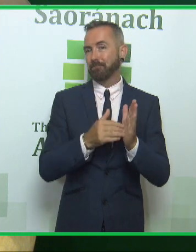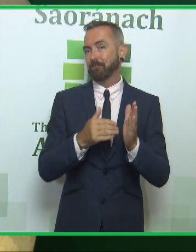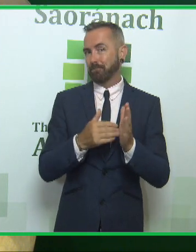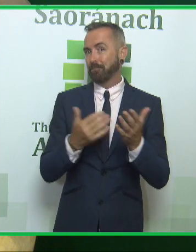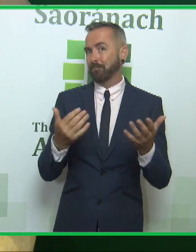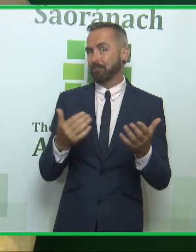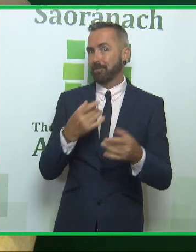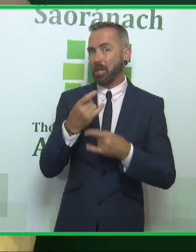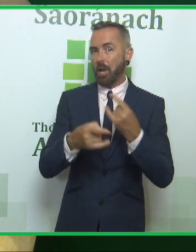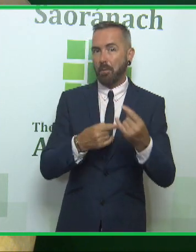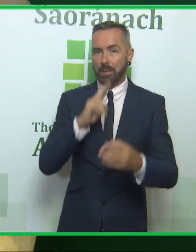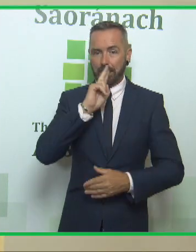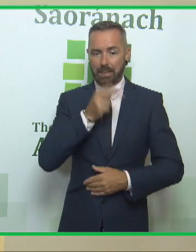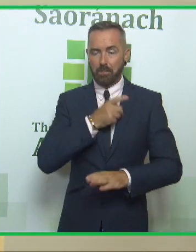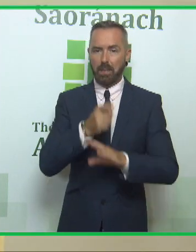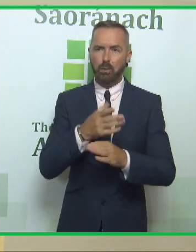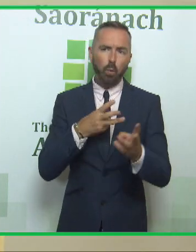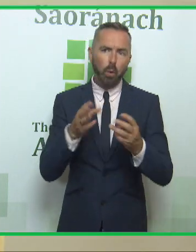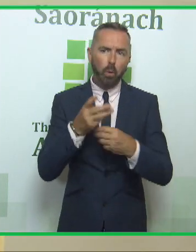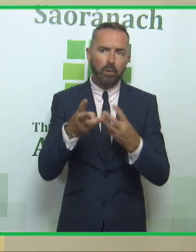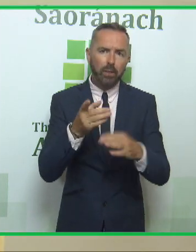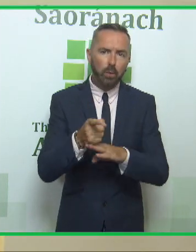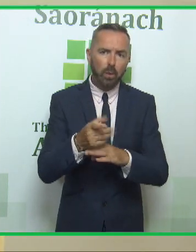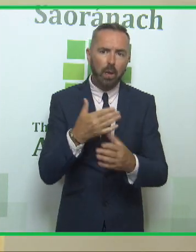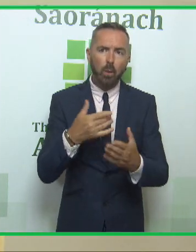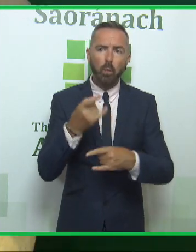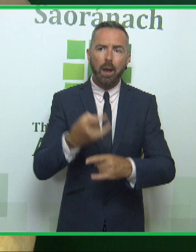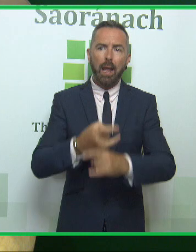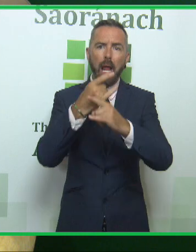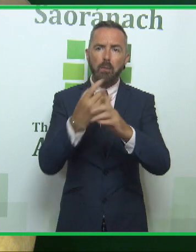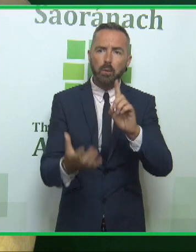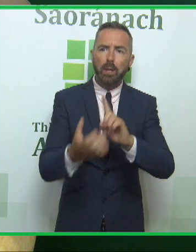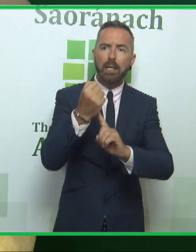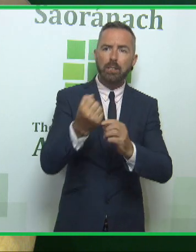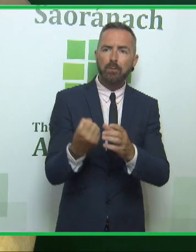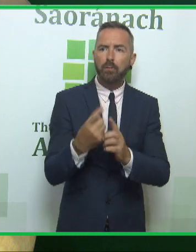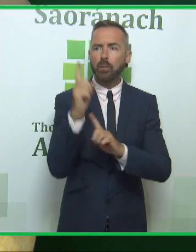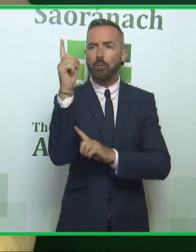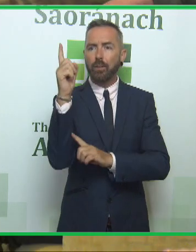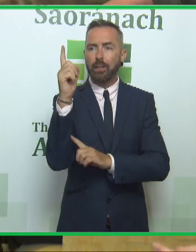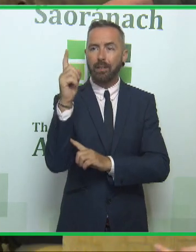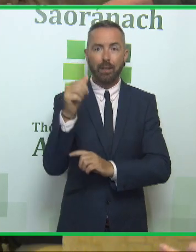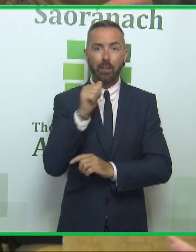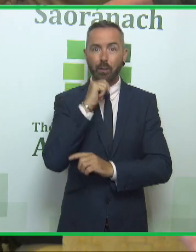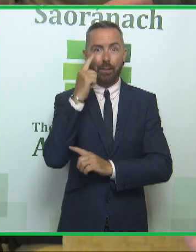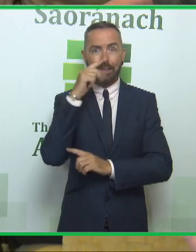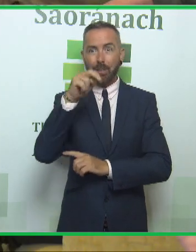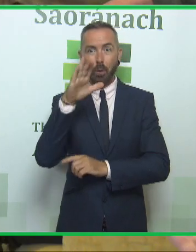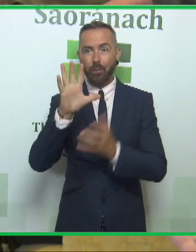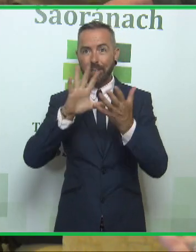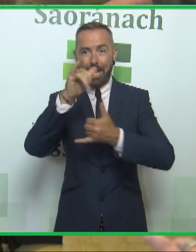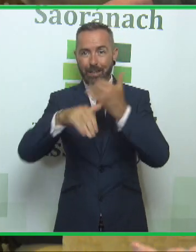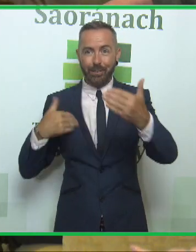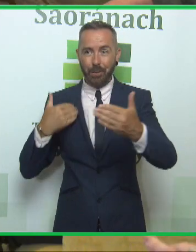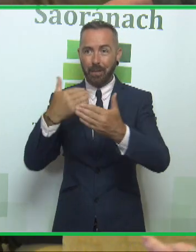what worked for you? What got you across the line? I haven't seen Noel in 10 years. He was my first counsellor that I ever experienced. I was